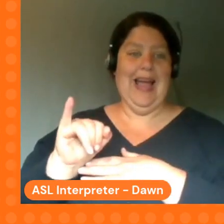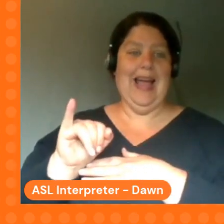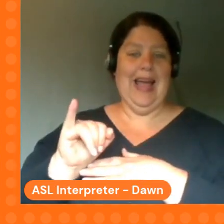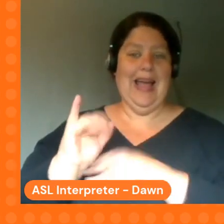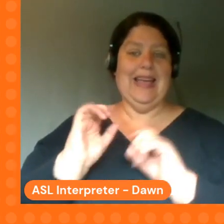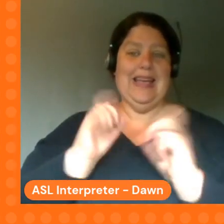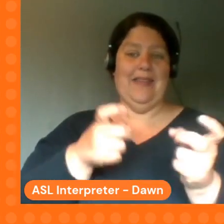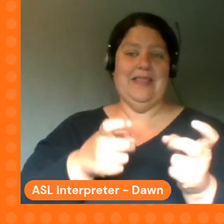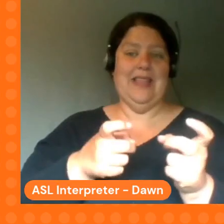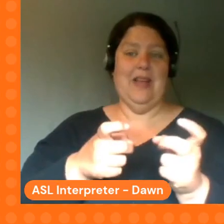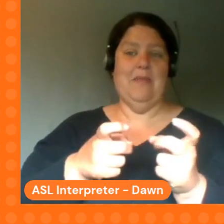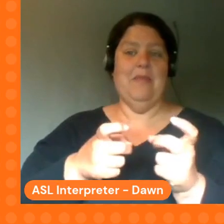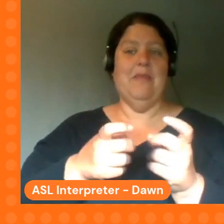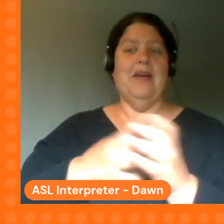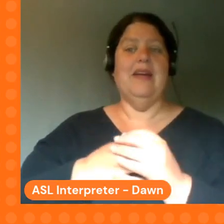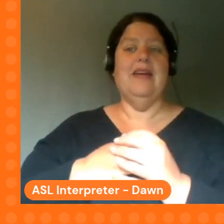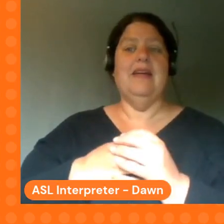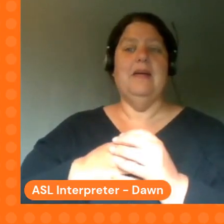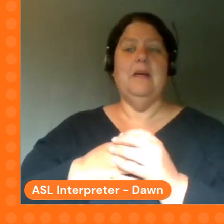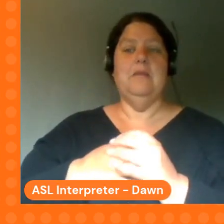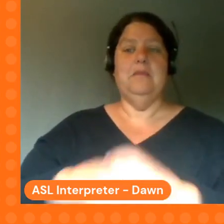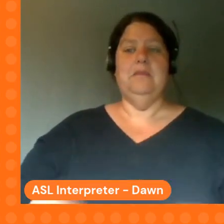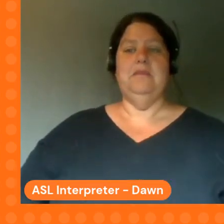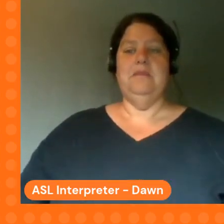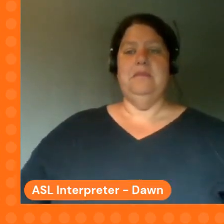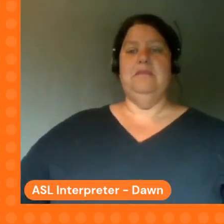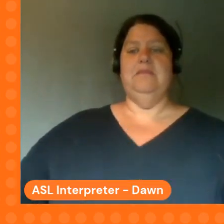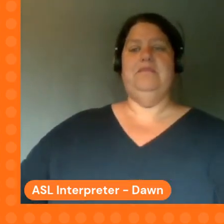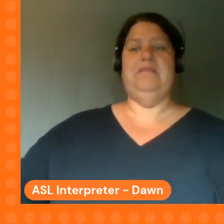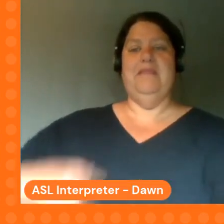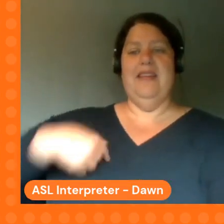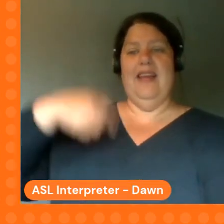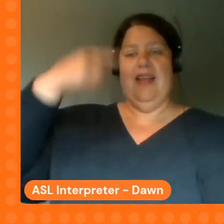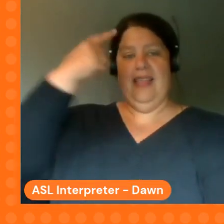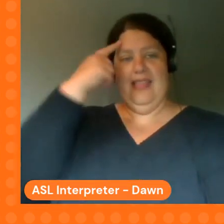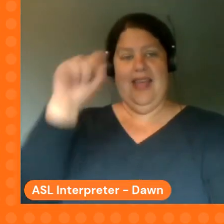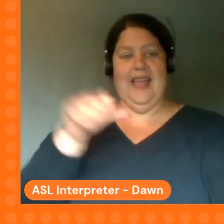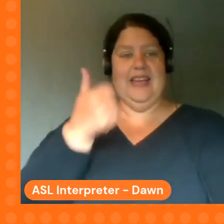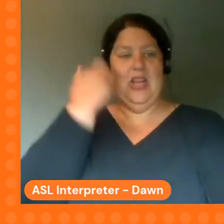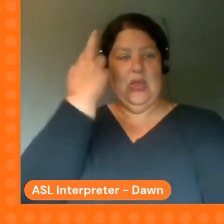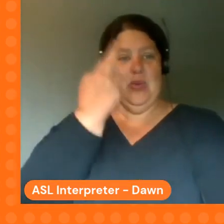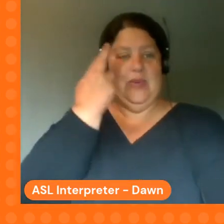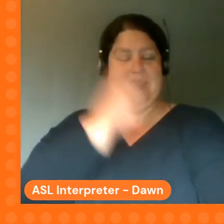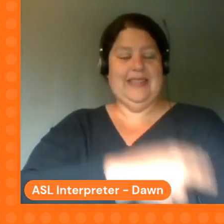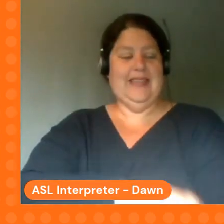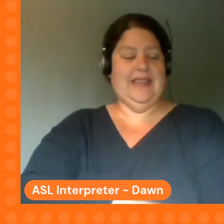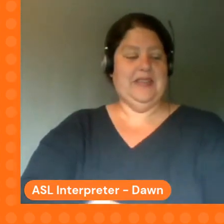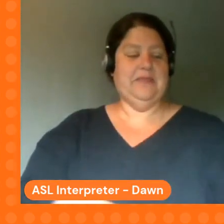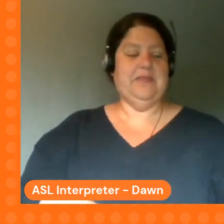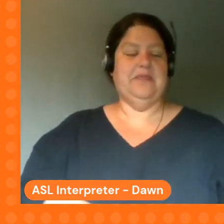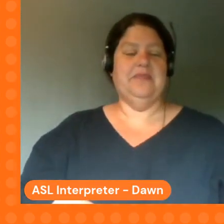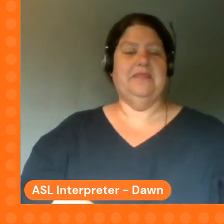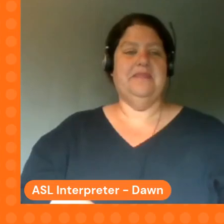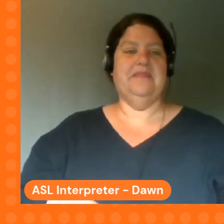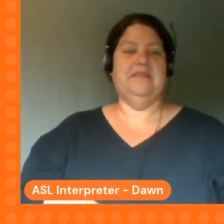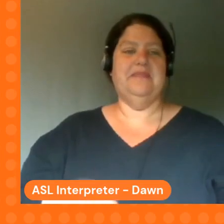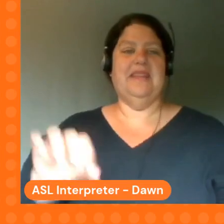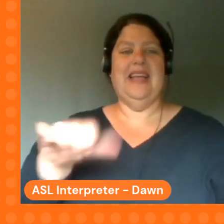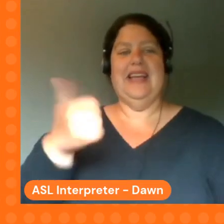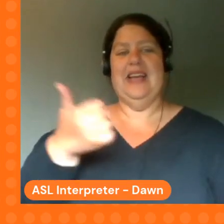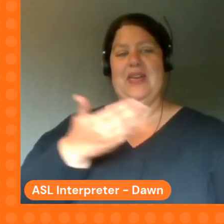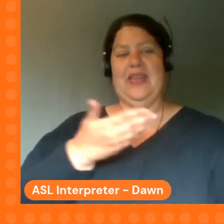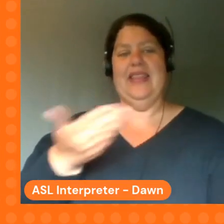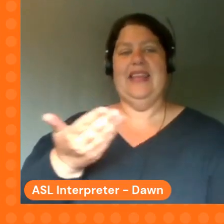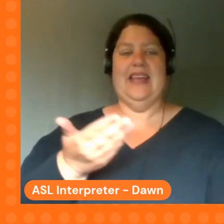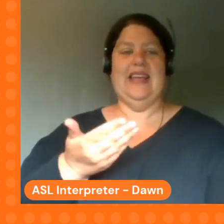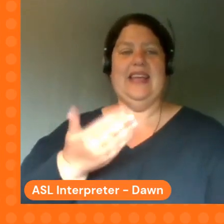to us. And I think another reason is because another thing that why we start